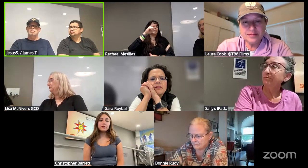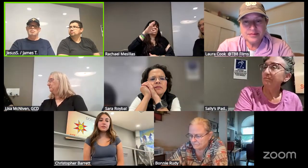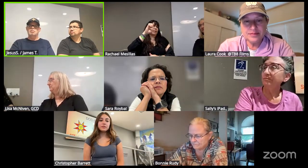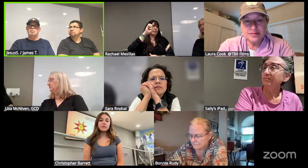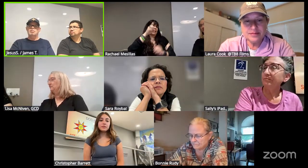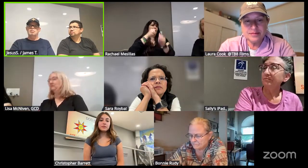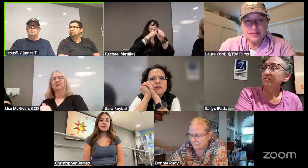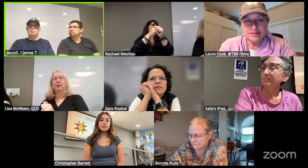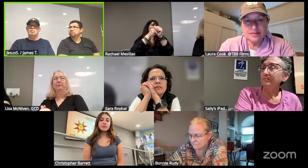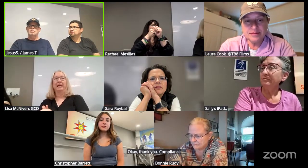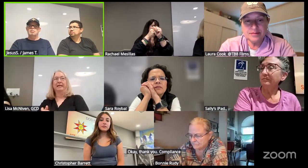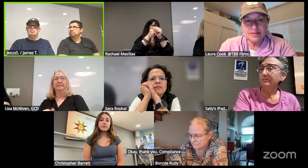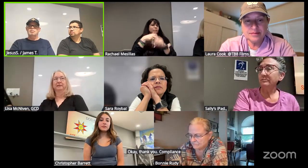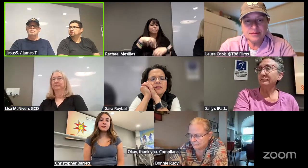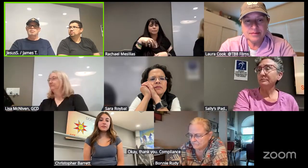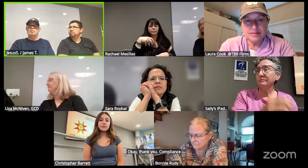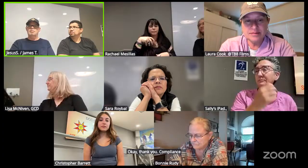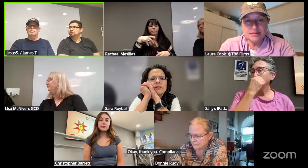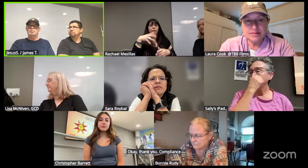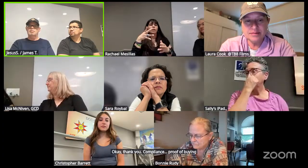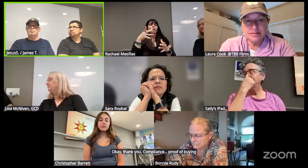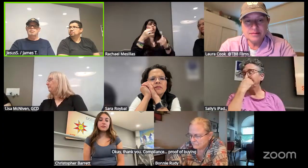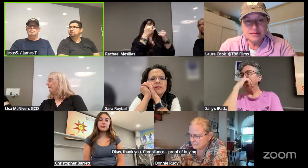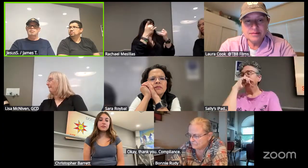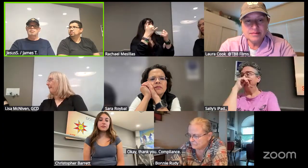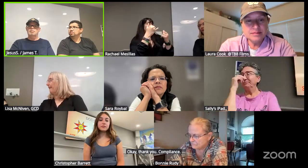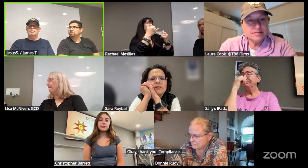compliance. compliance.